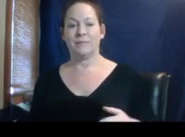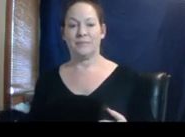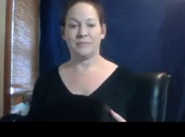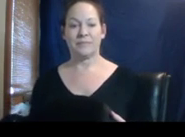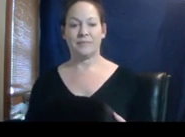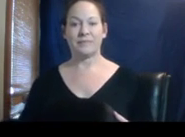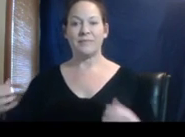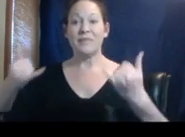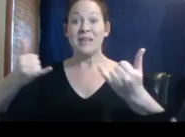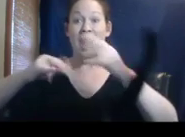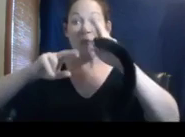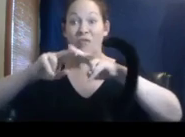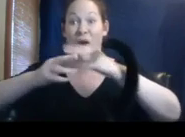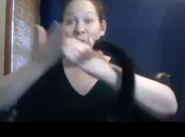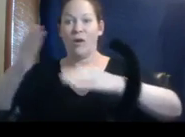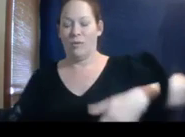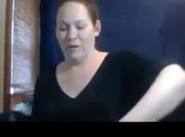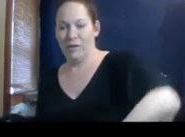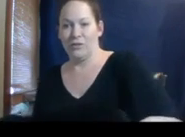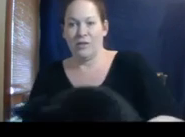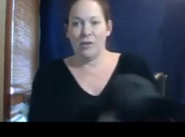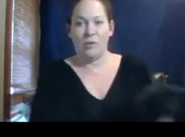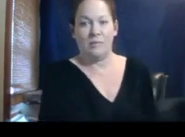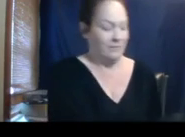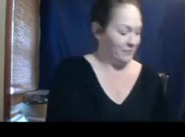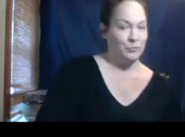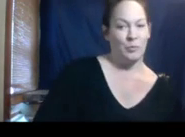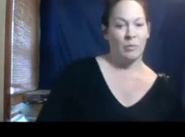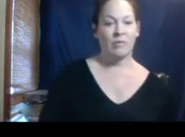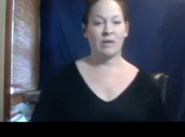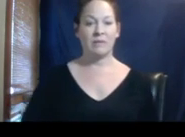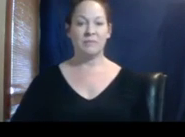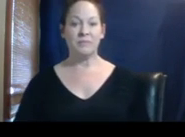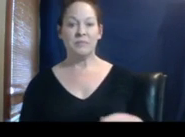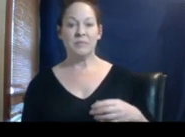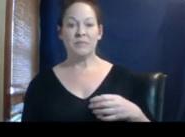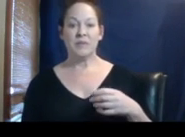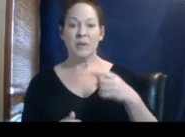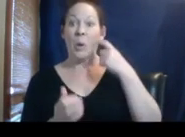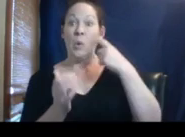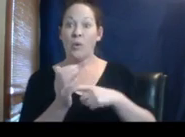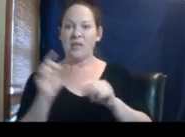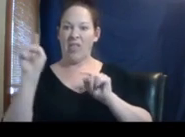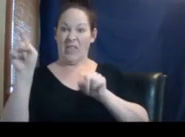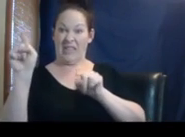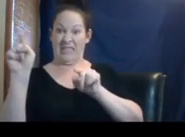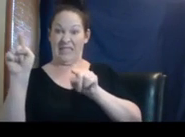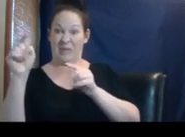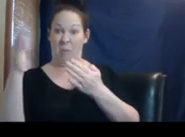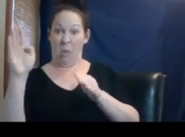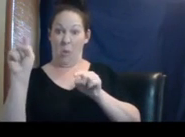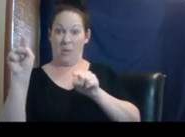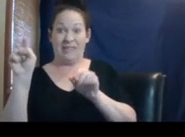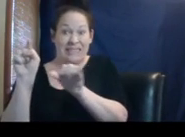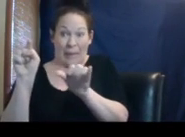But here comes the fun part. Notice this is the same thing that's in the denominator. So they're going to